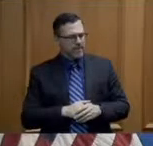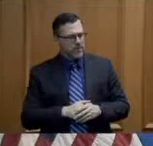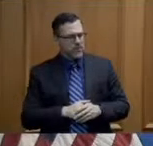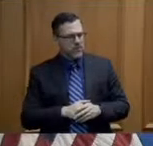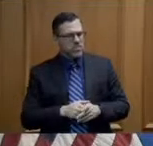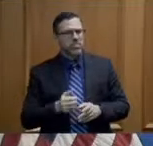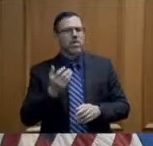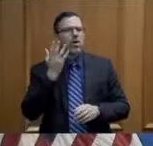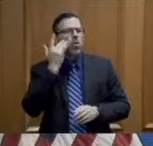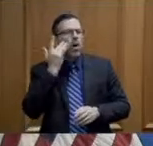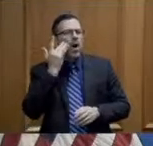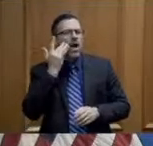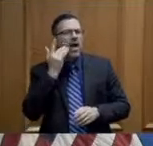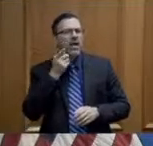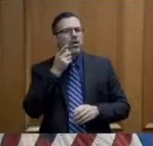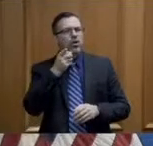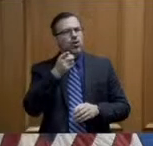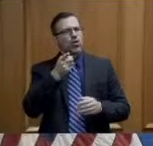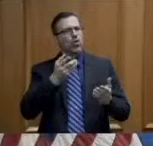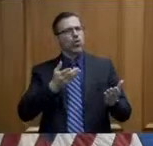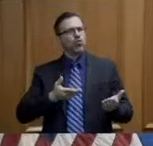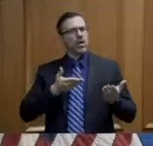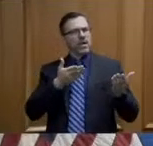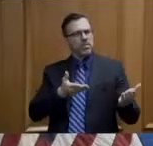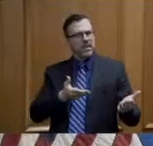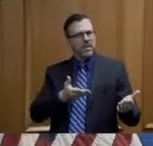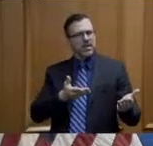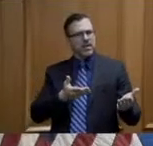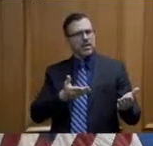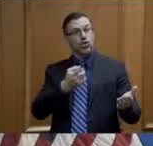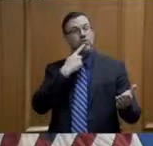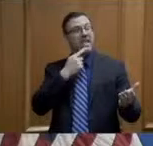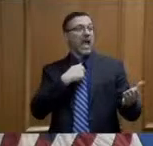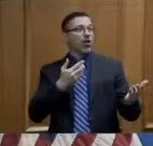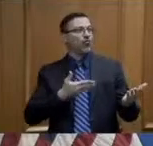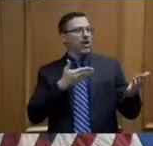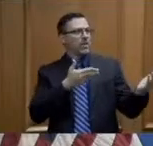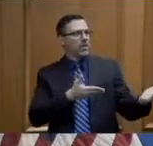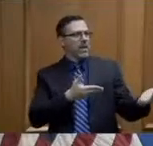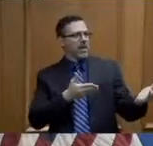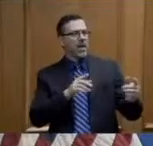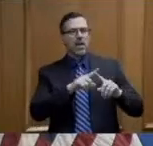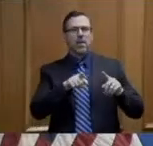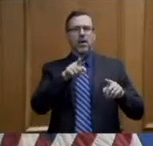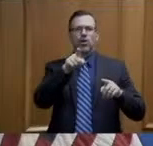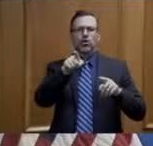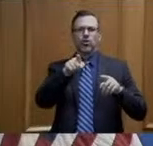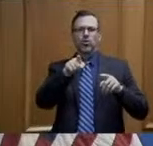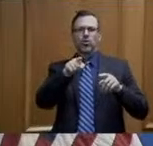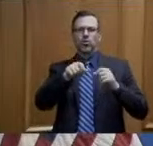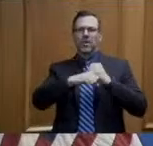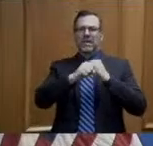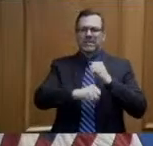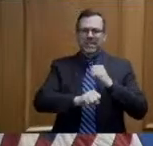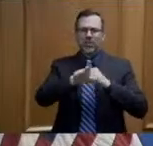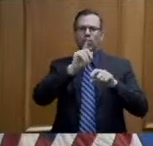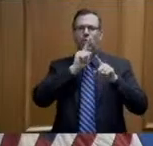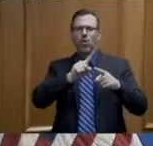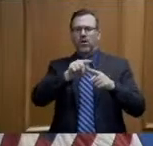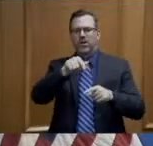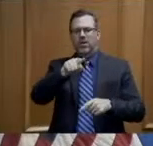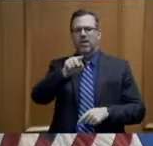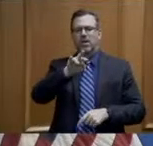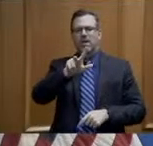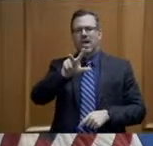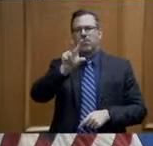it a recommendation when you have extended the mandated safer at home order until April 30th? Why is this continuing to be a recommendation